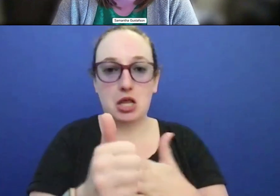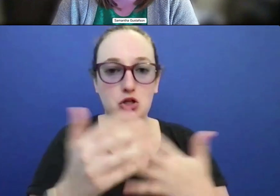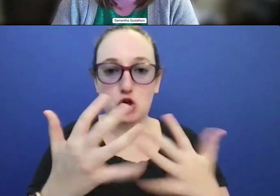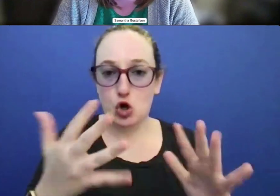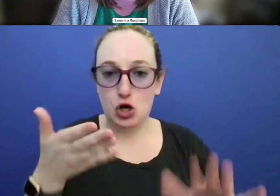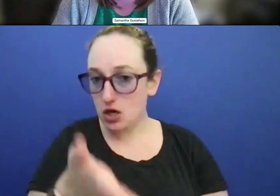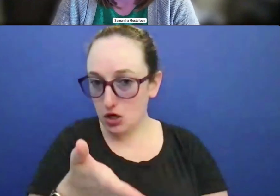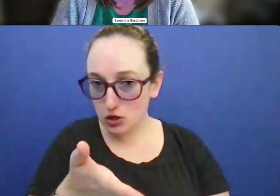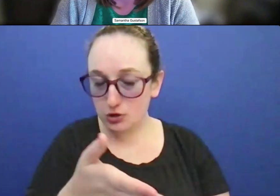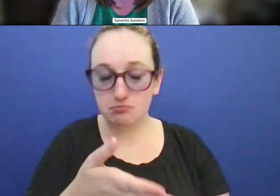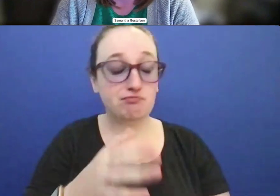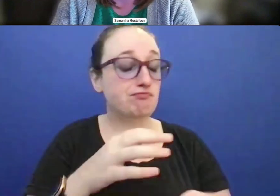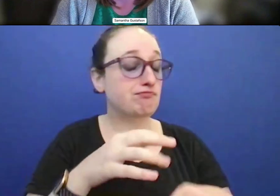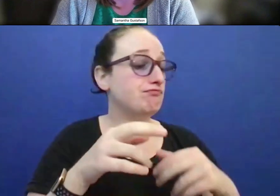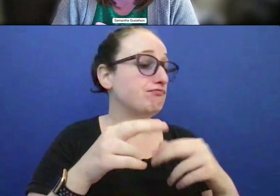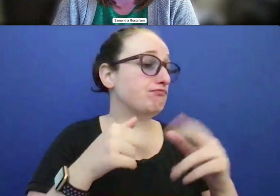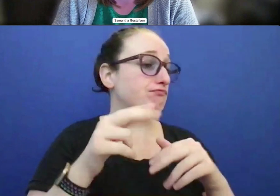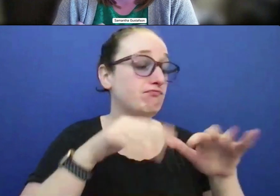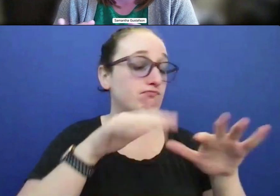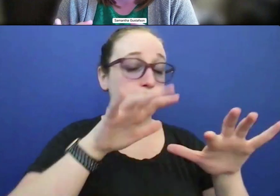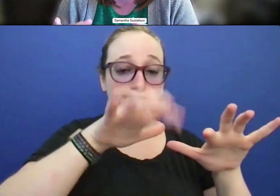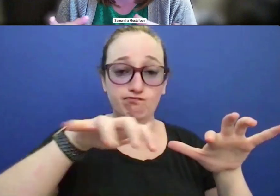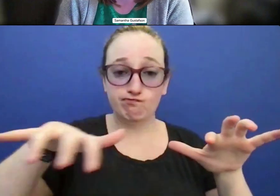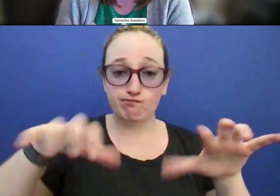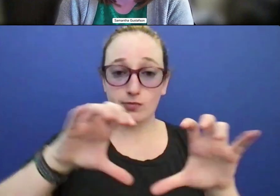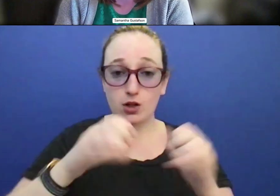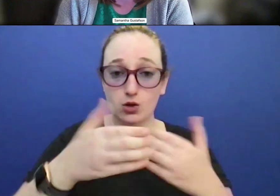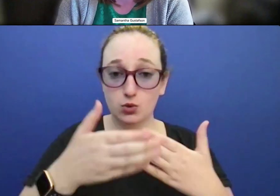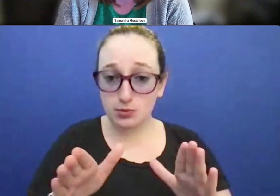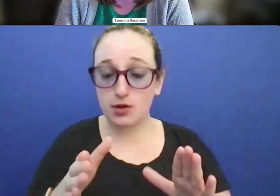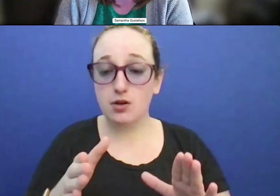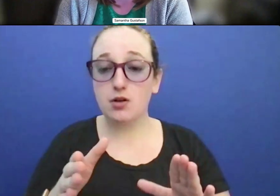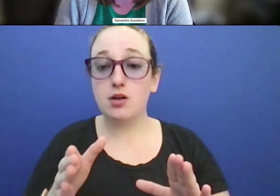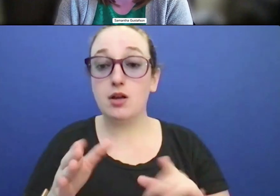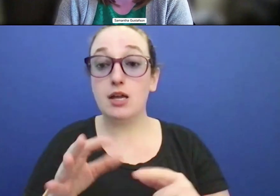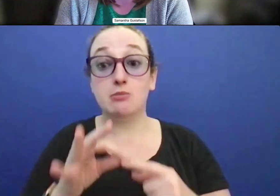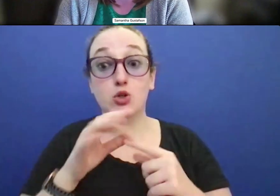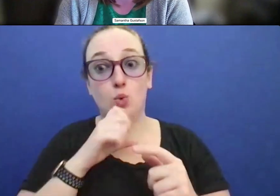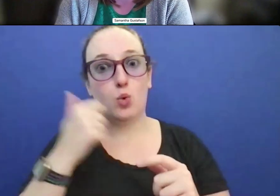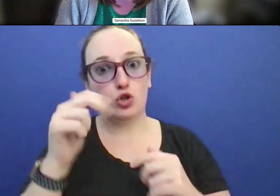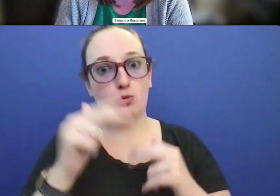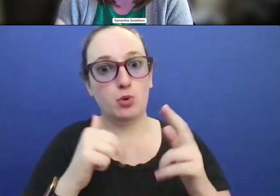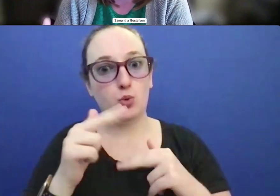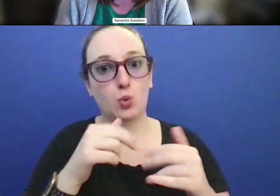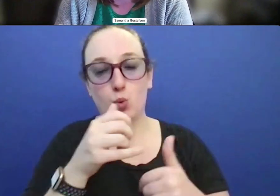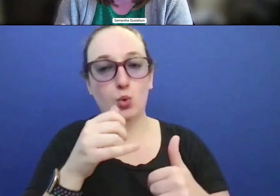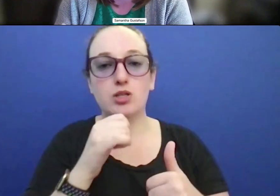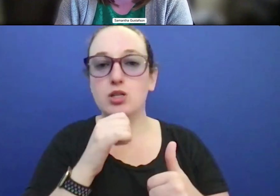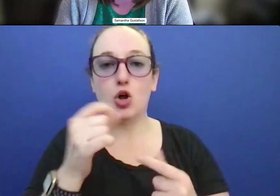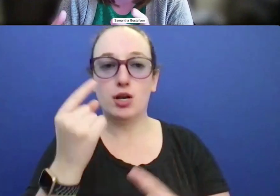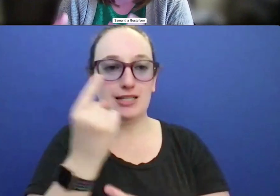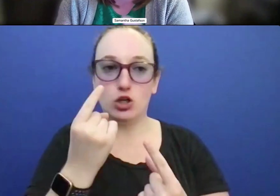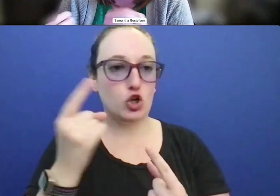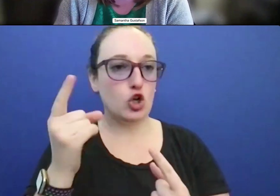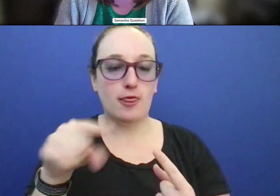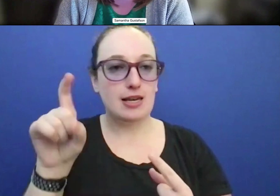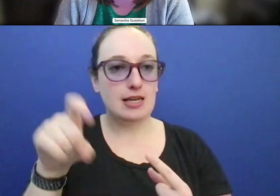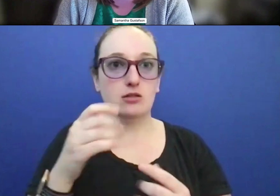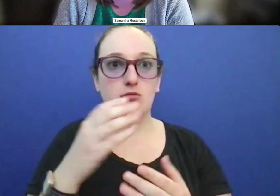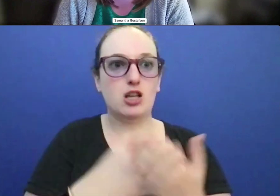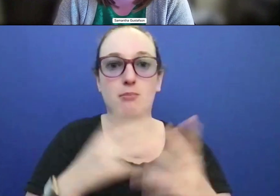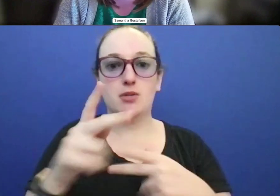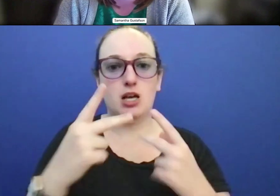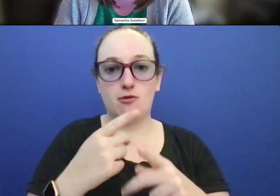place at the time. And a lot of times those buildings, especially older buildings, did not consider that they needed to have